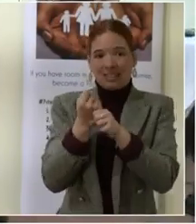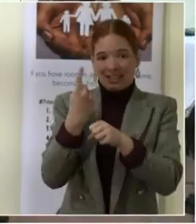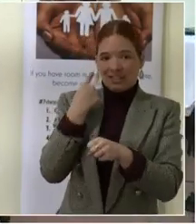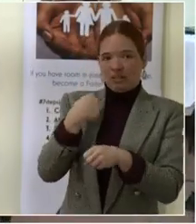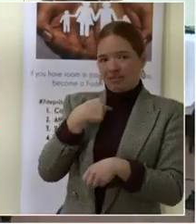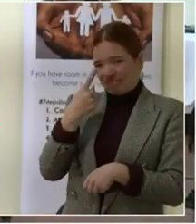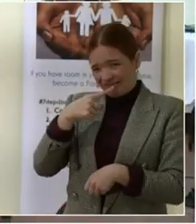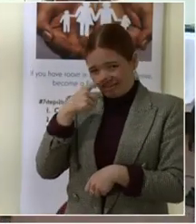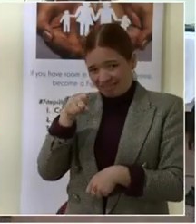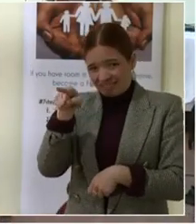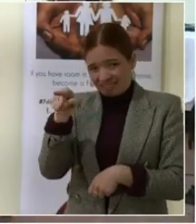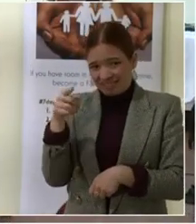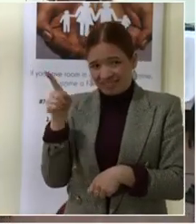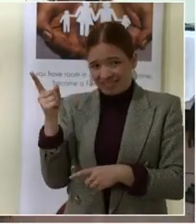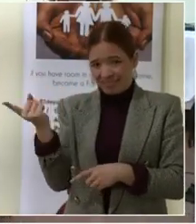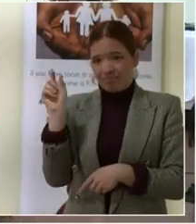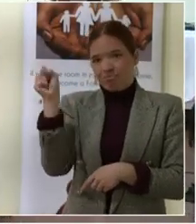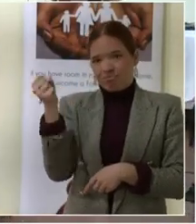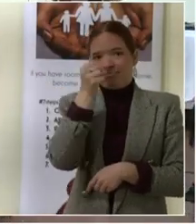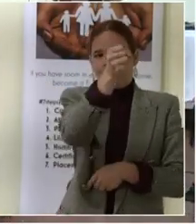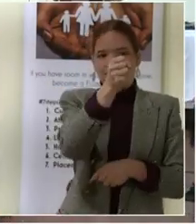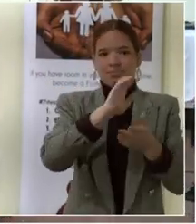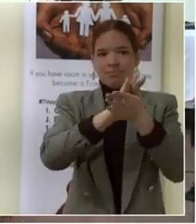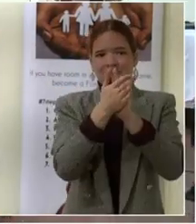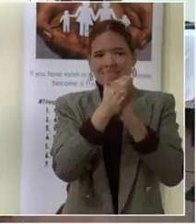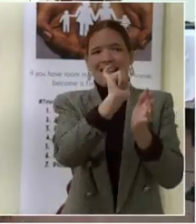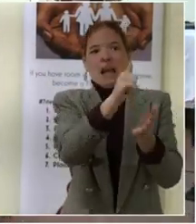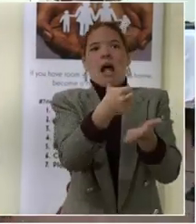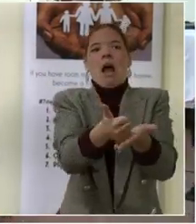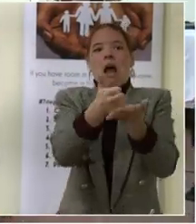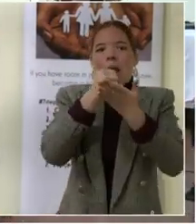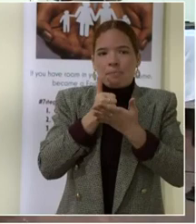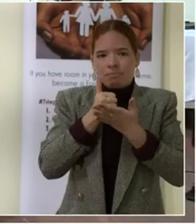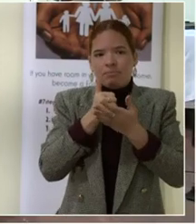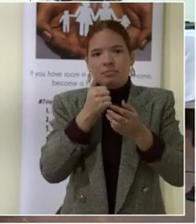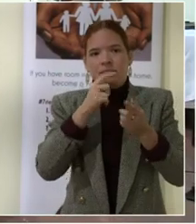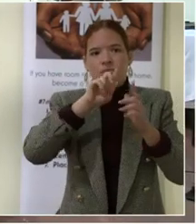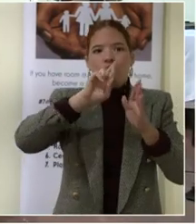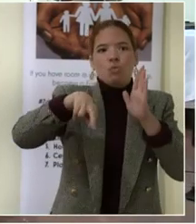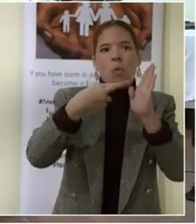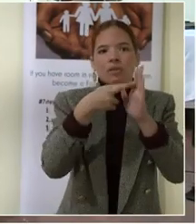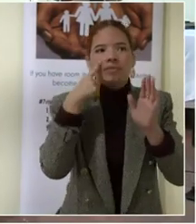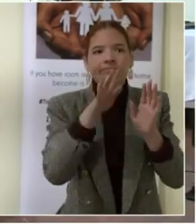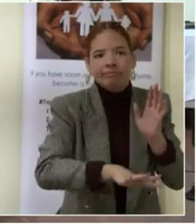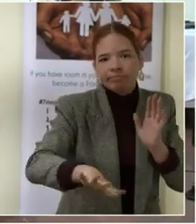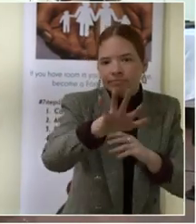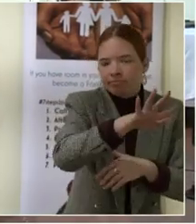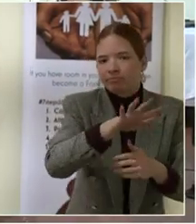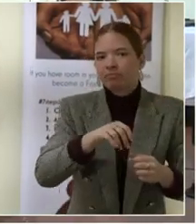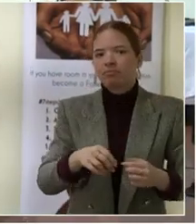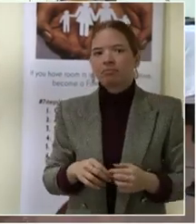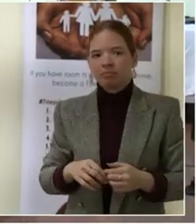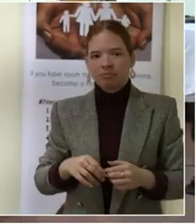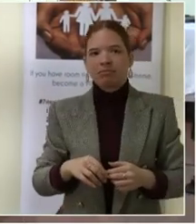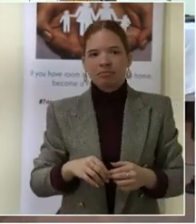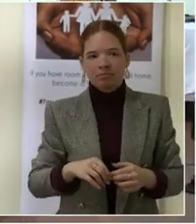step up and help me in another leadership capacity, which